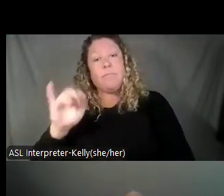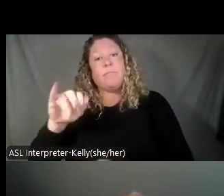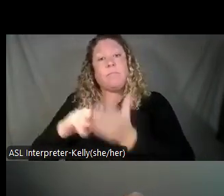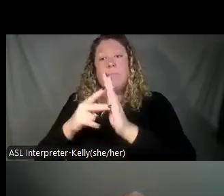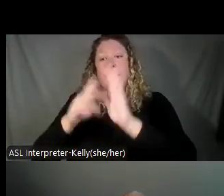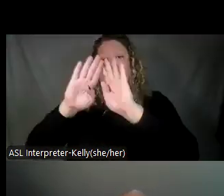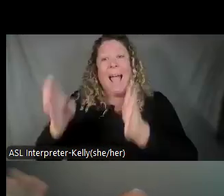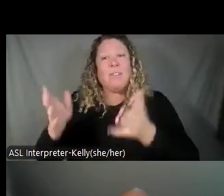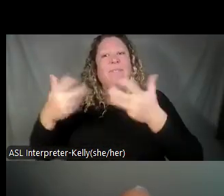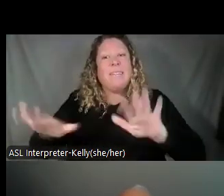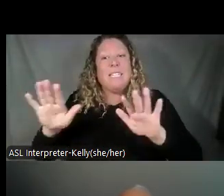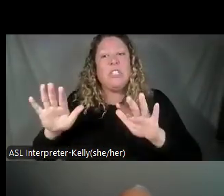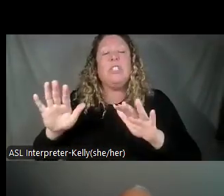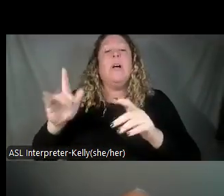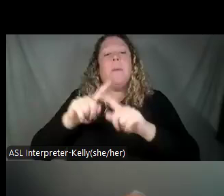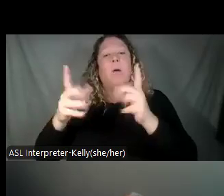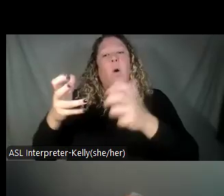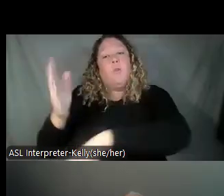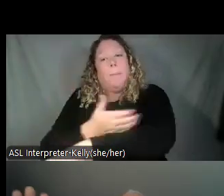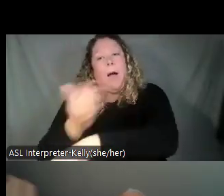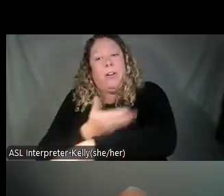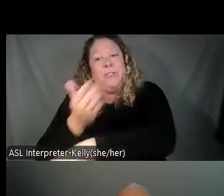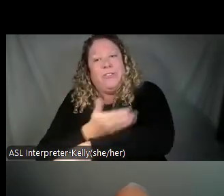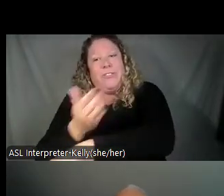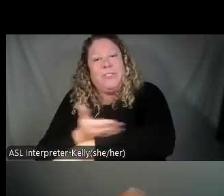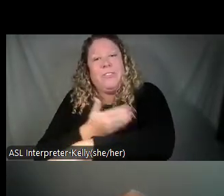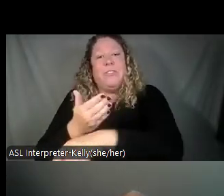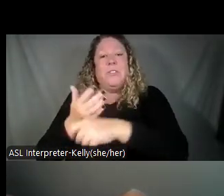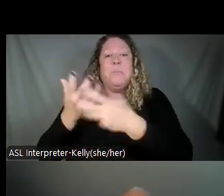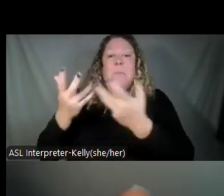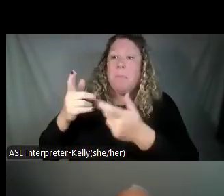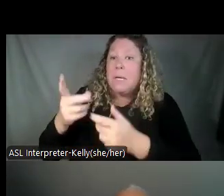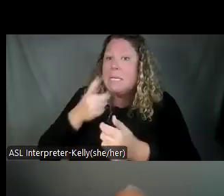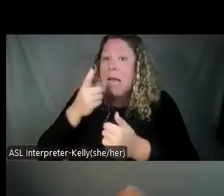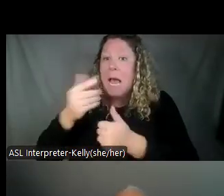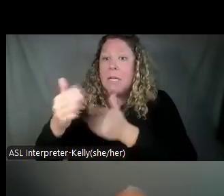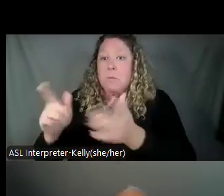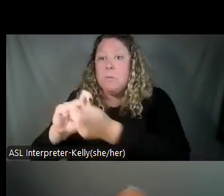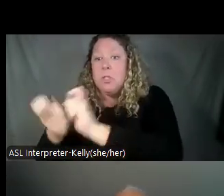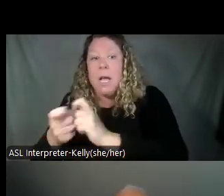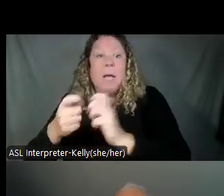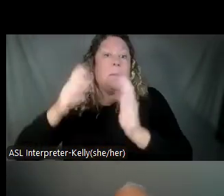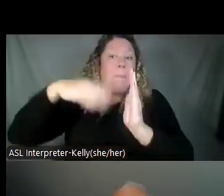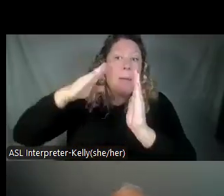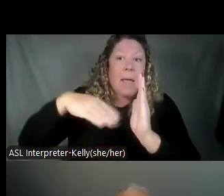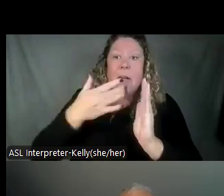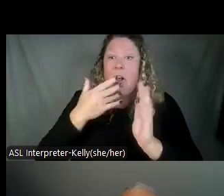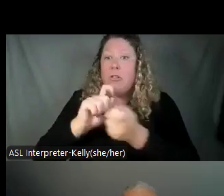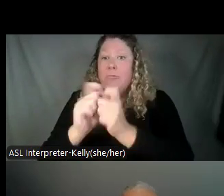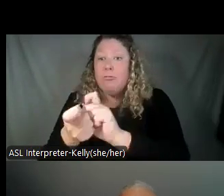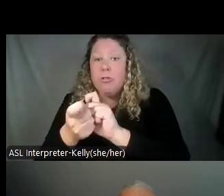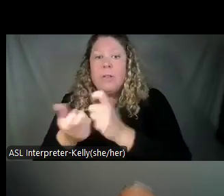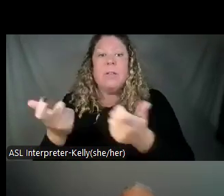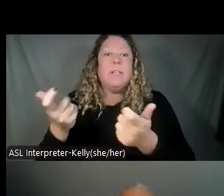done, there's things I can do in the dining room. There's patio furniture. I can be painting. And based on the time that I have for